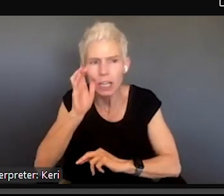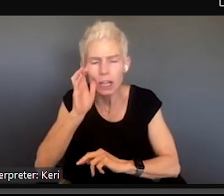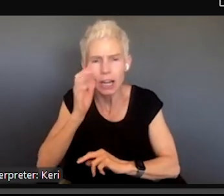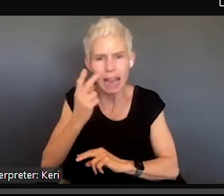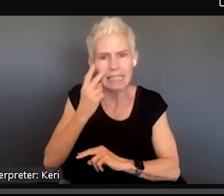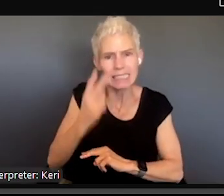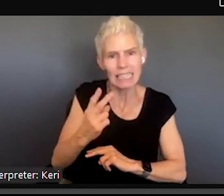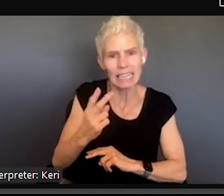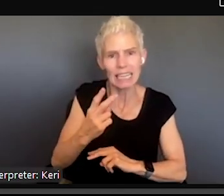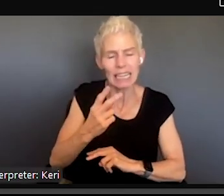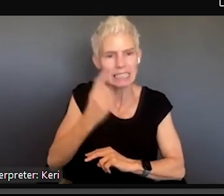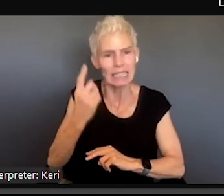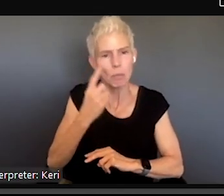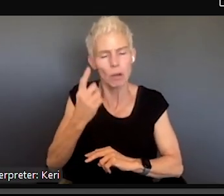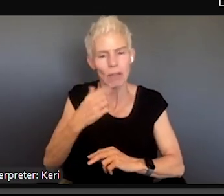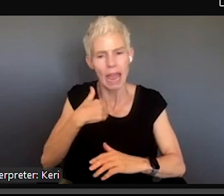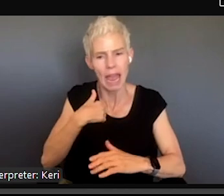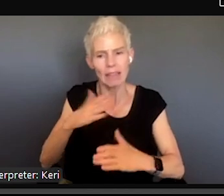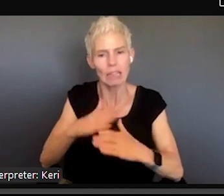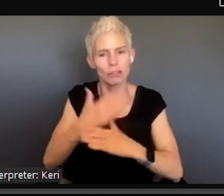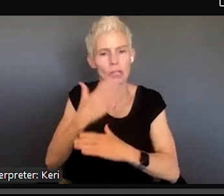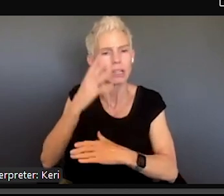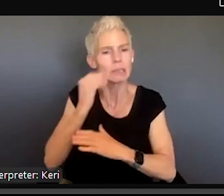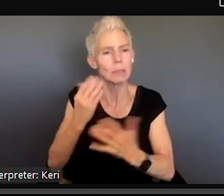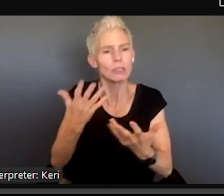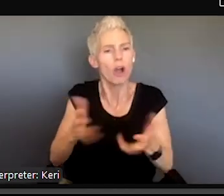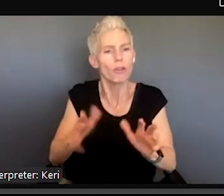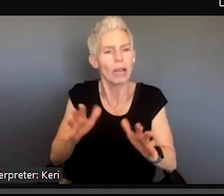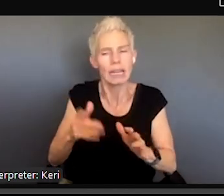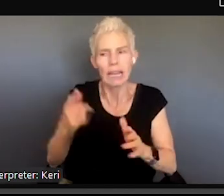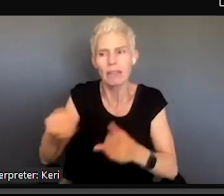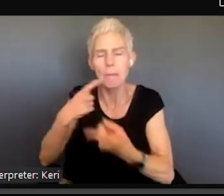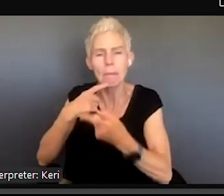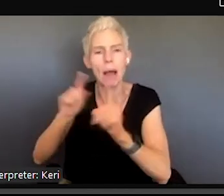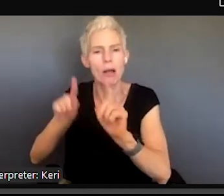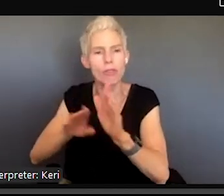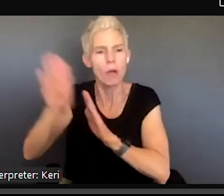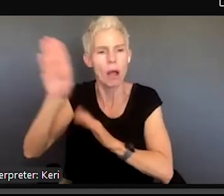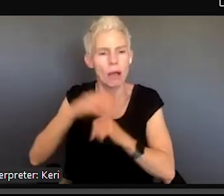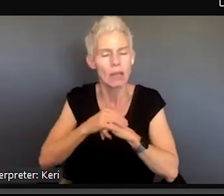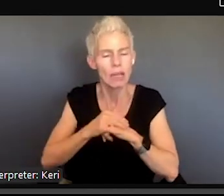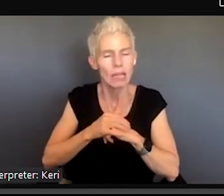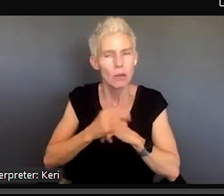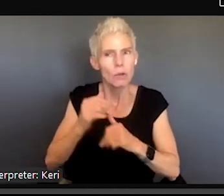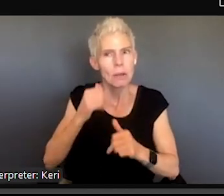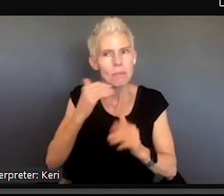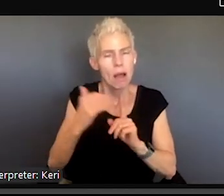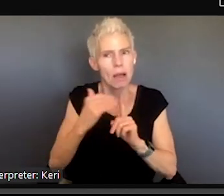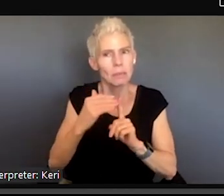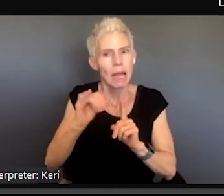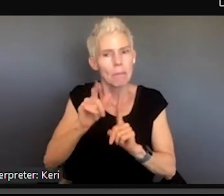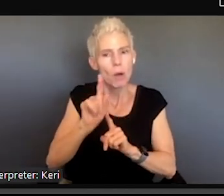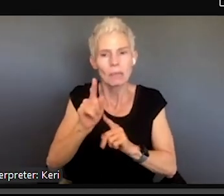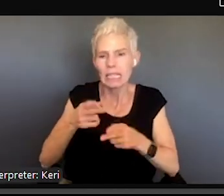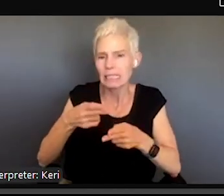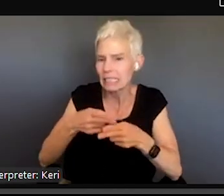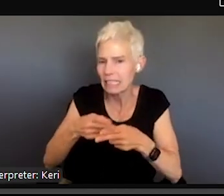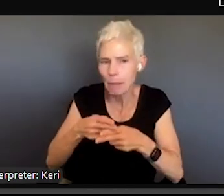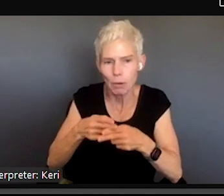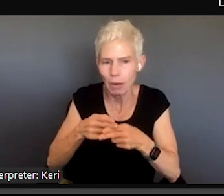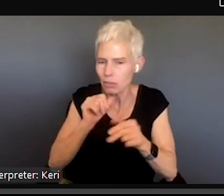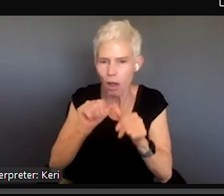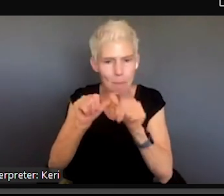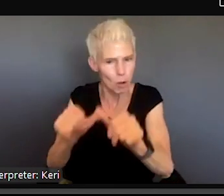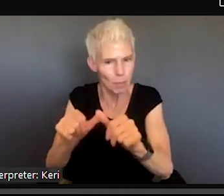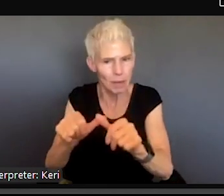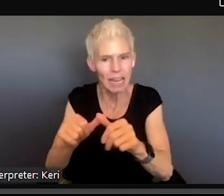shared experience and has made it on the other side. Is really it was a reminder in that moment that it's temporary and not permanent, and it gives you